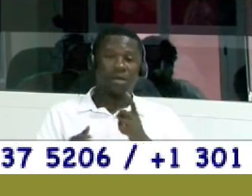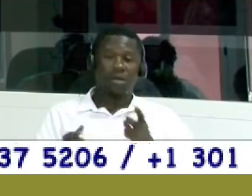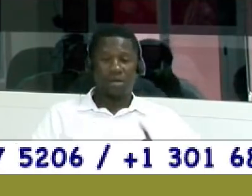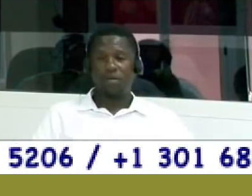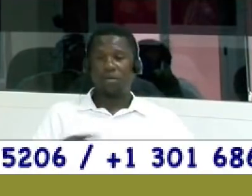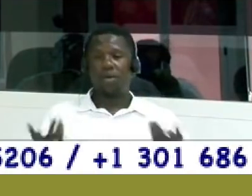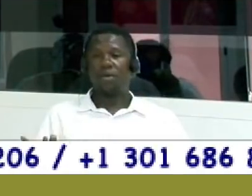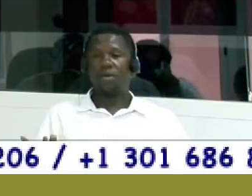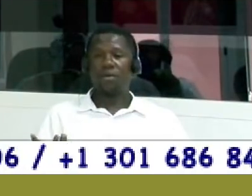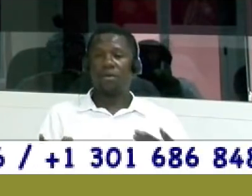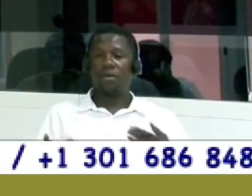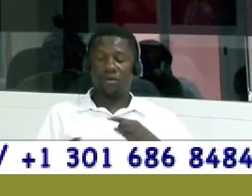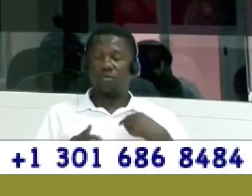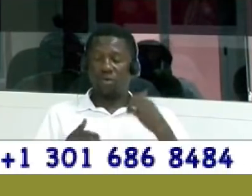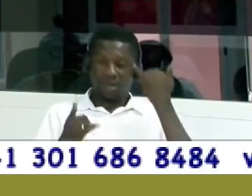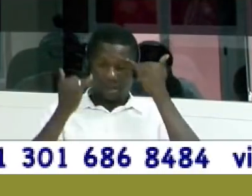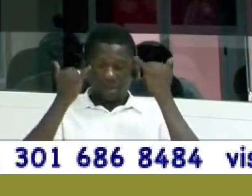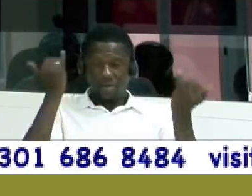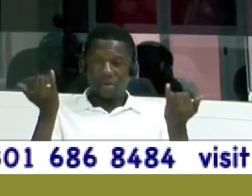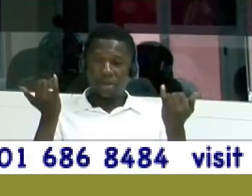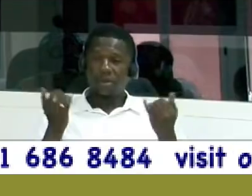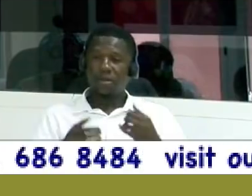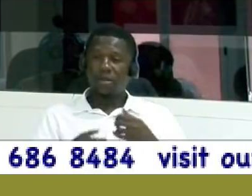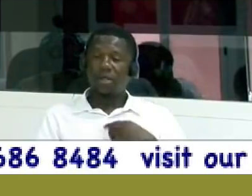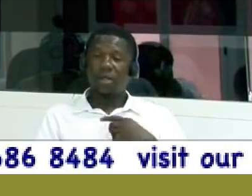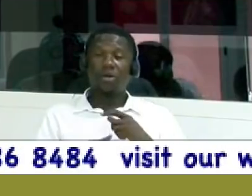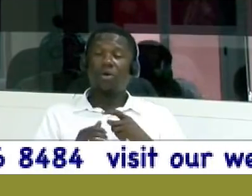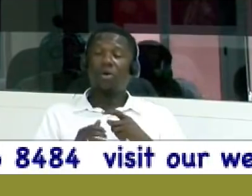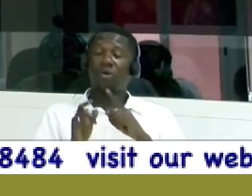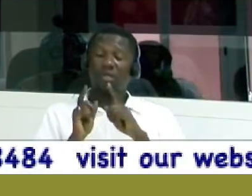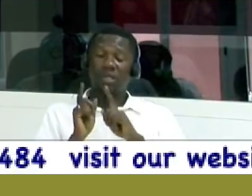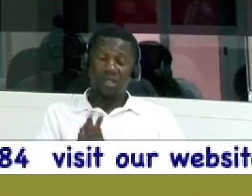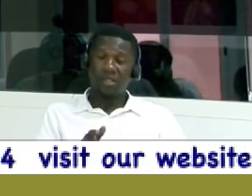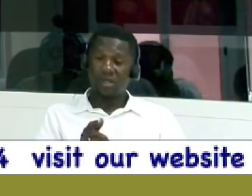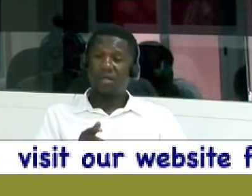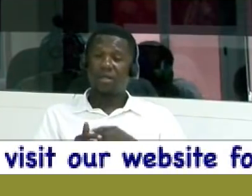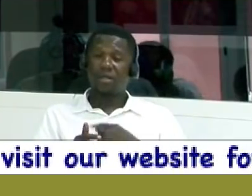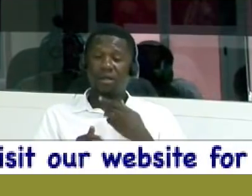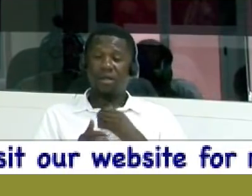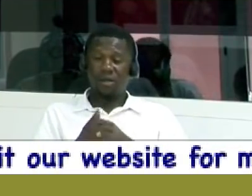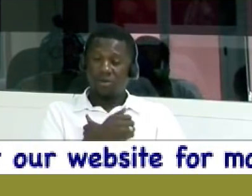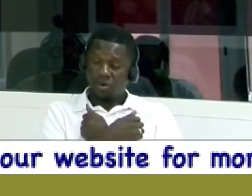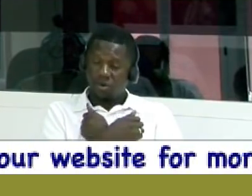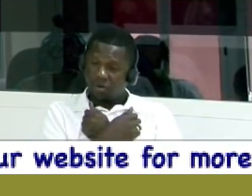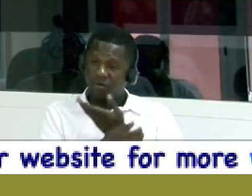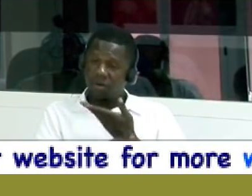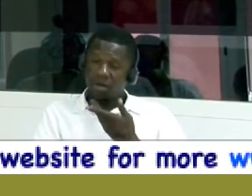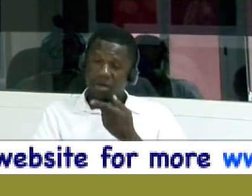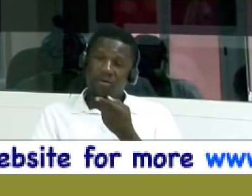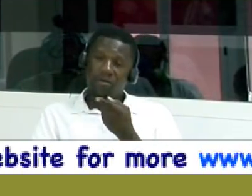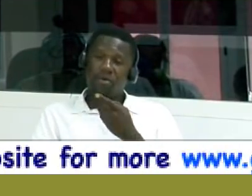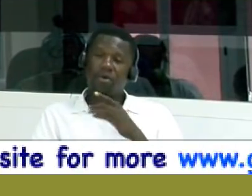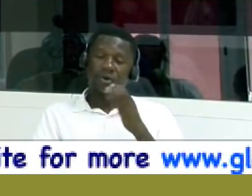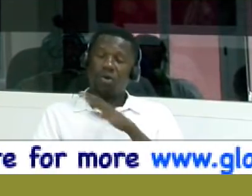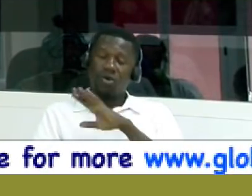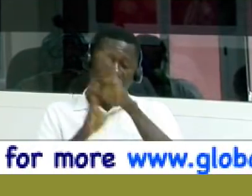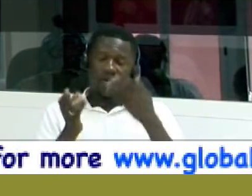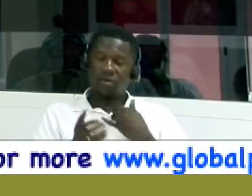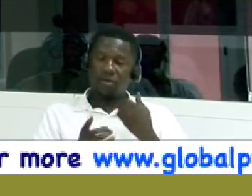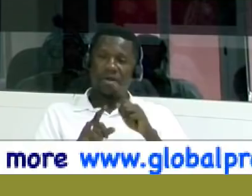That was my experience. And unless there is that element of love, you can all have your different